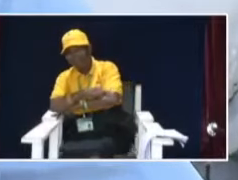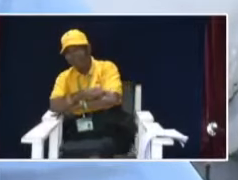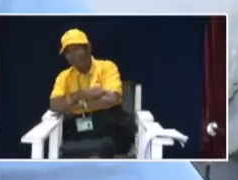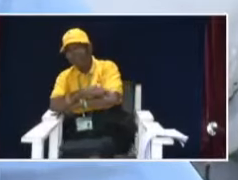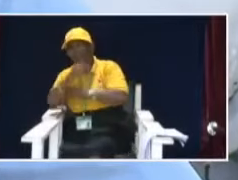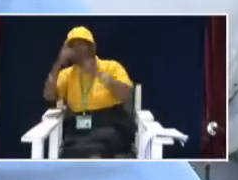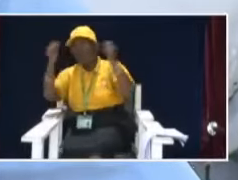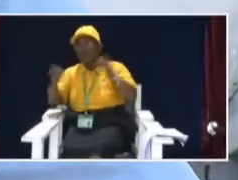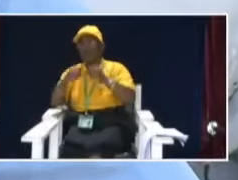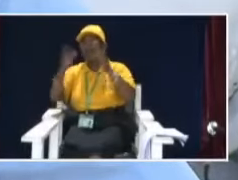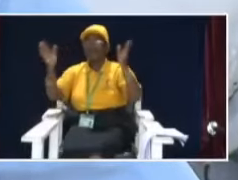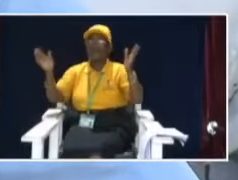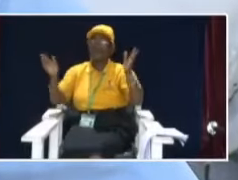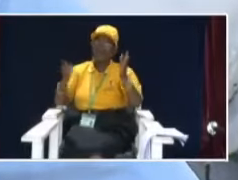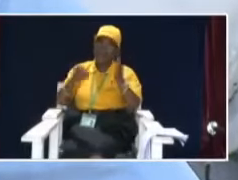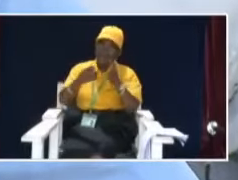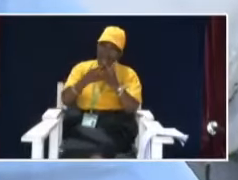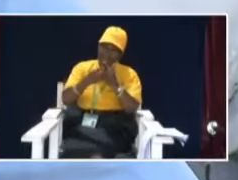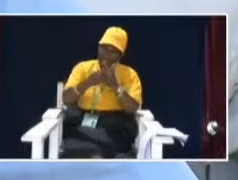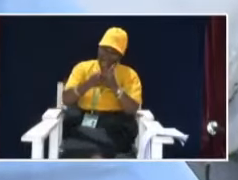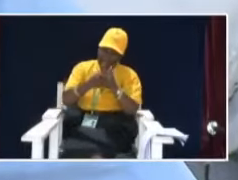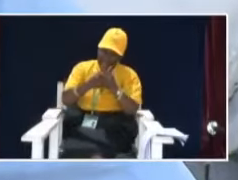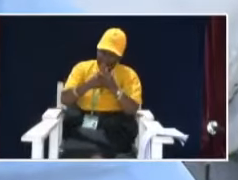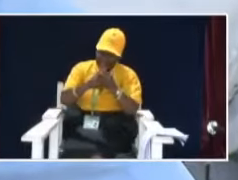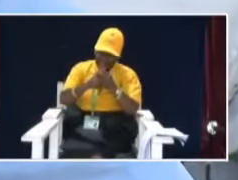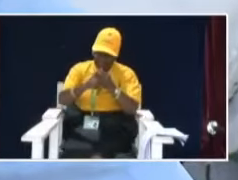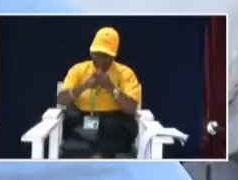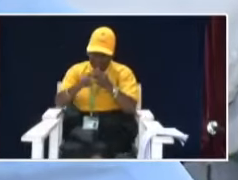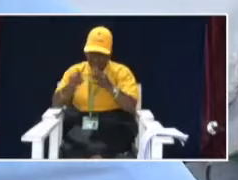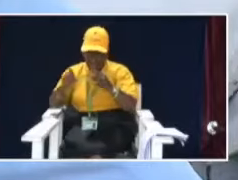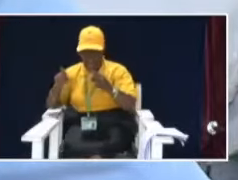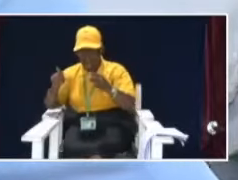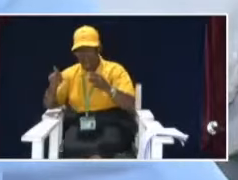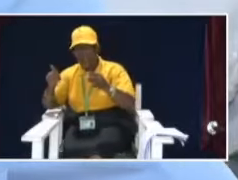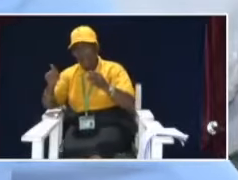today. Hallelujah.